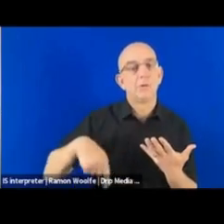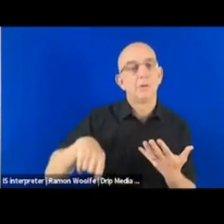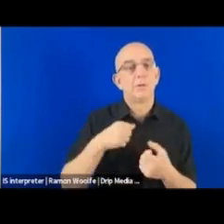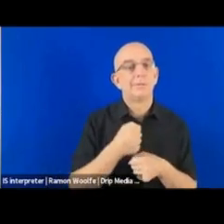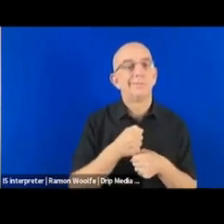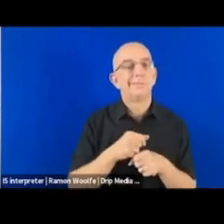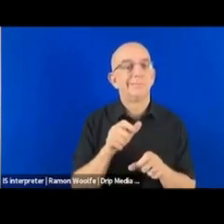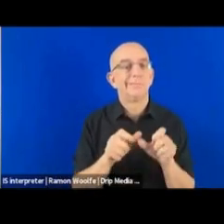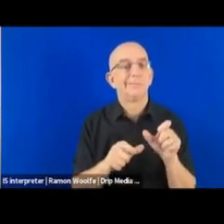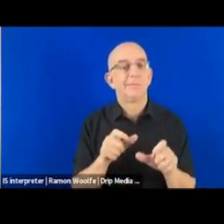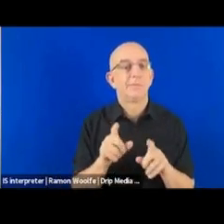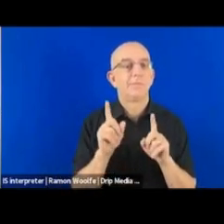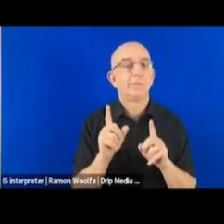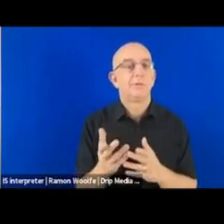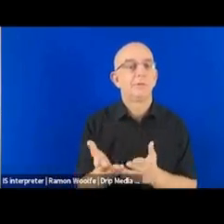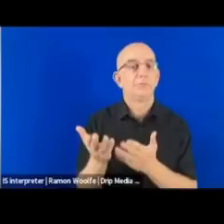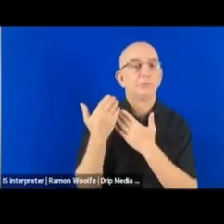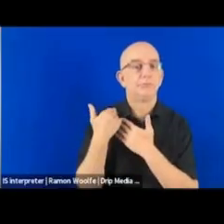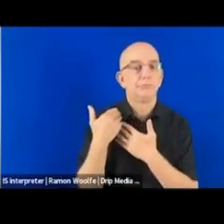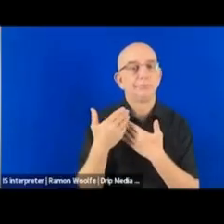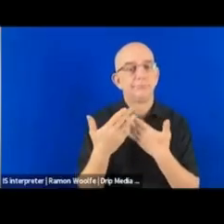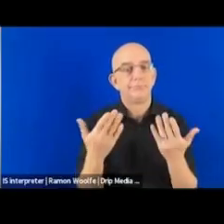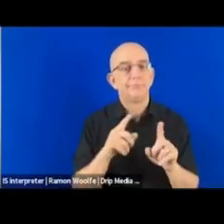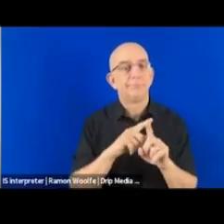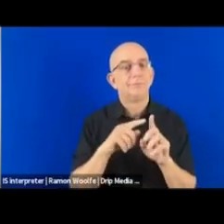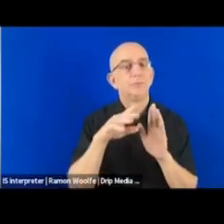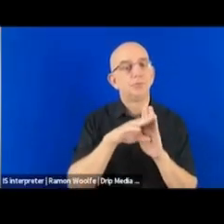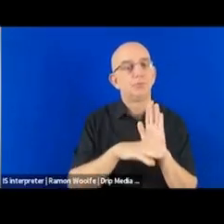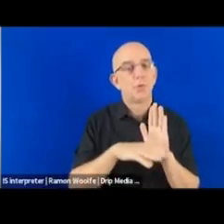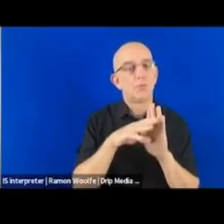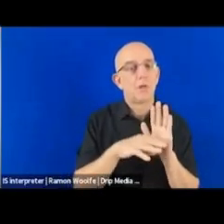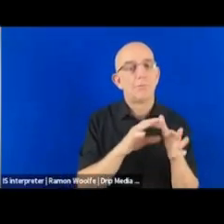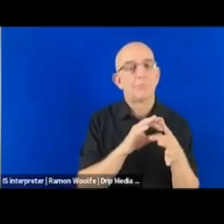So in response to the 2010 report,